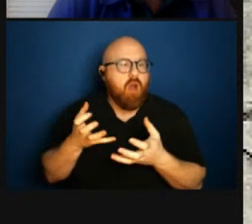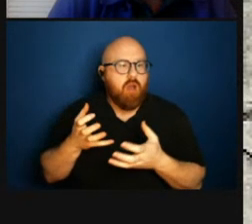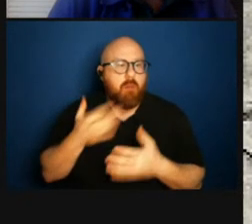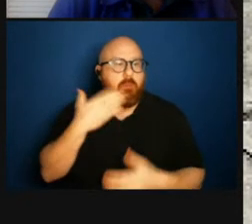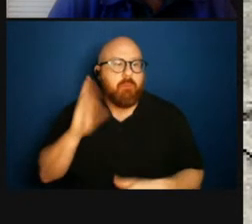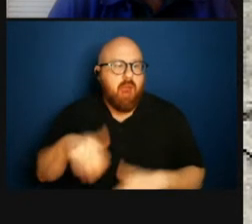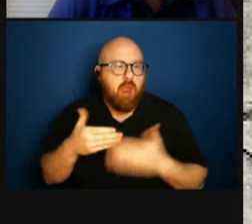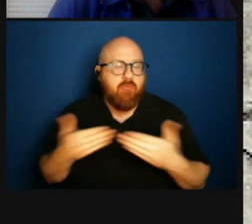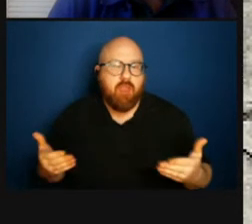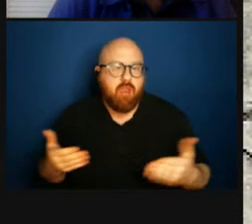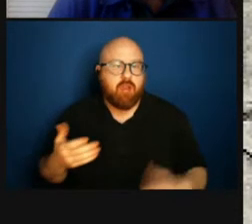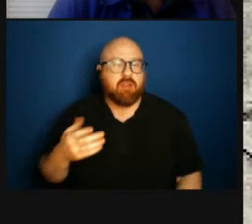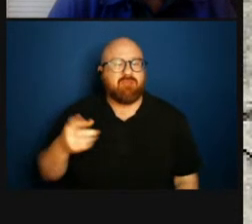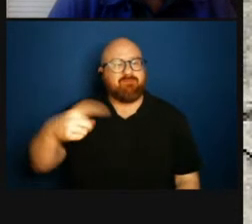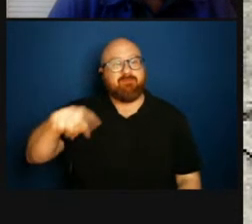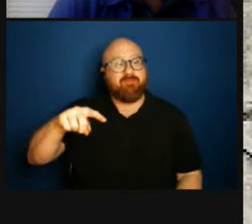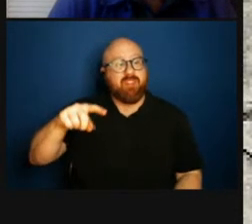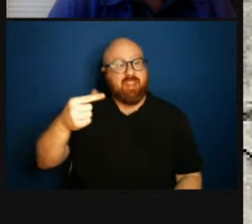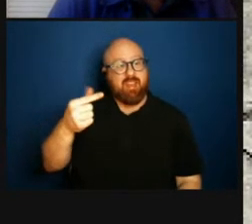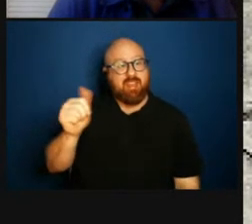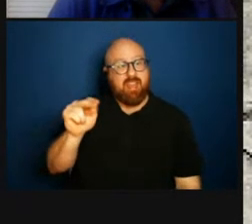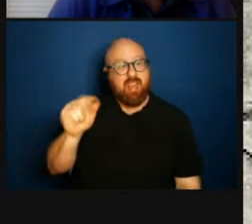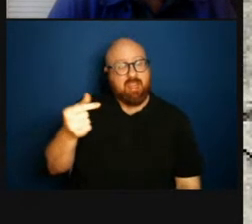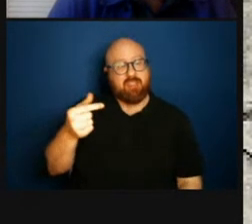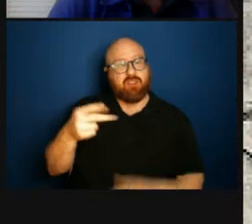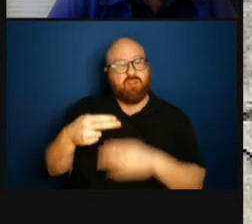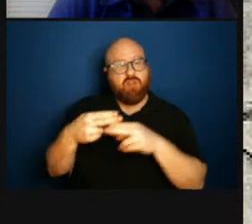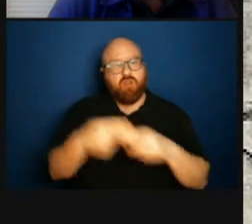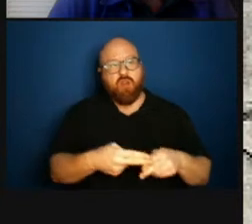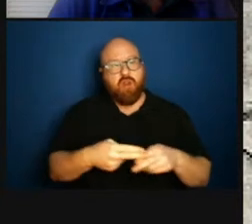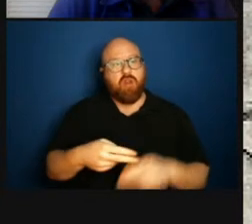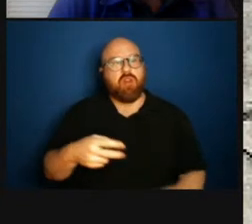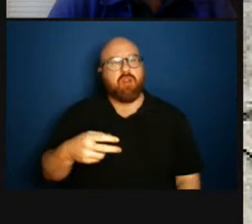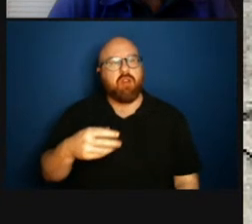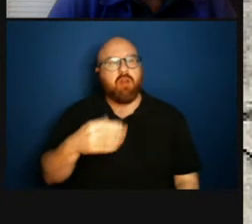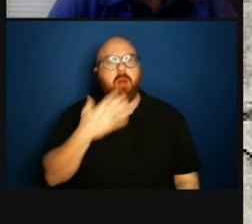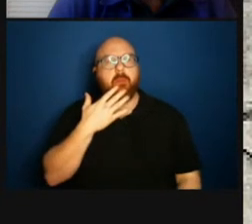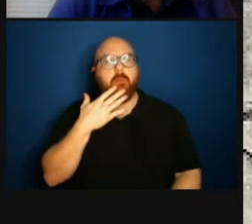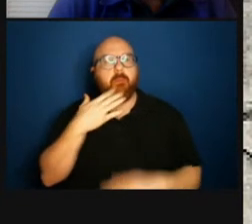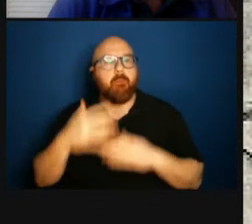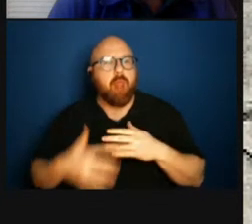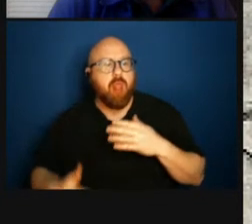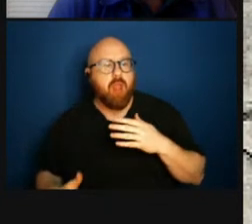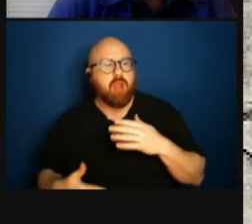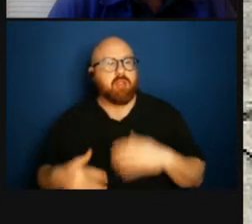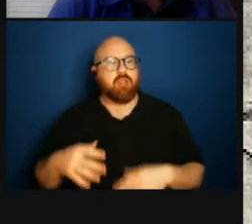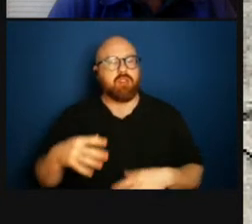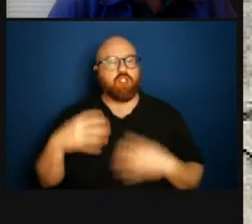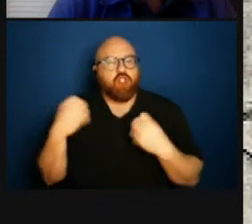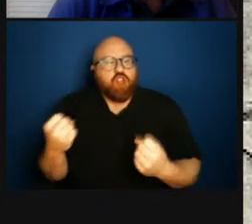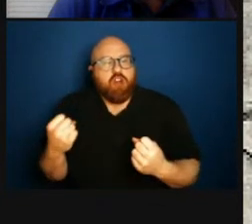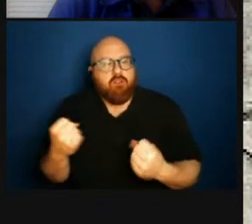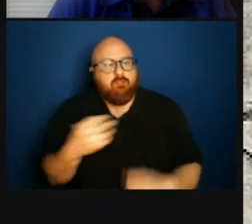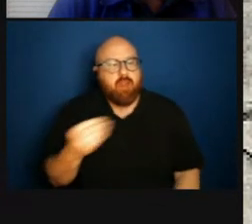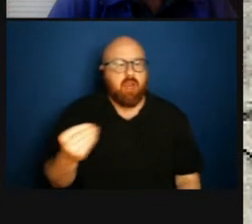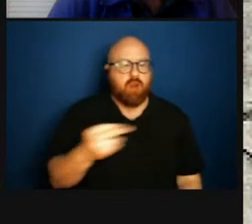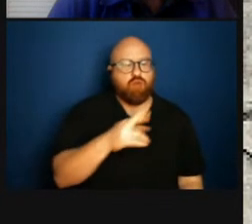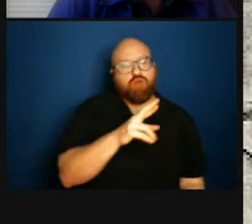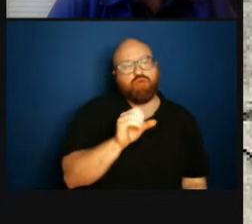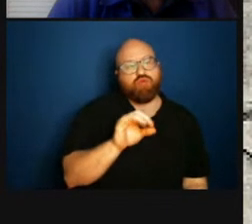these gangs were called the Blood Tubs and the Rough Skins. And they had to be cleaned up by